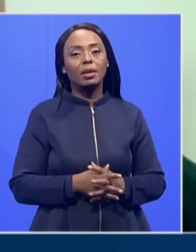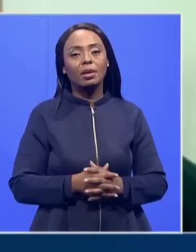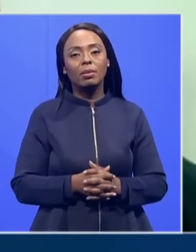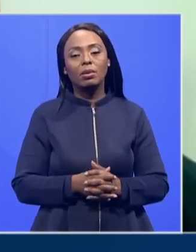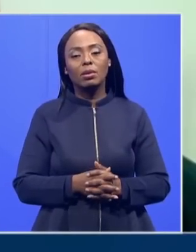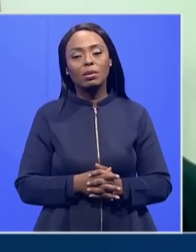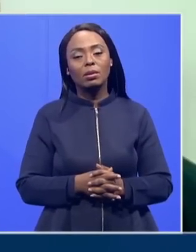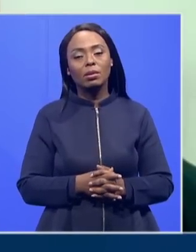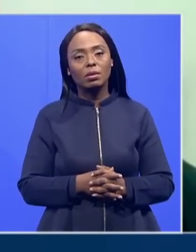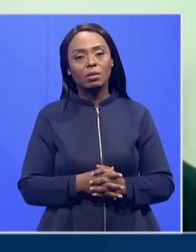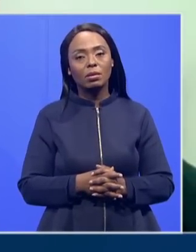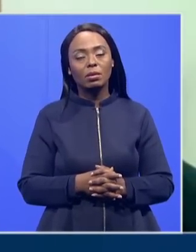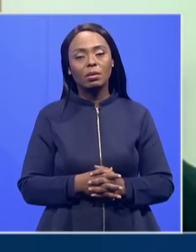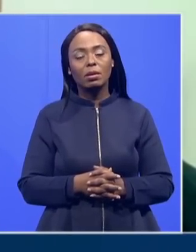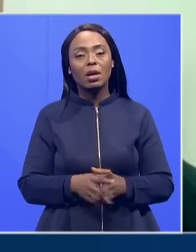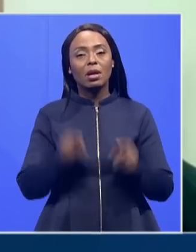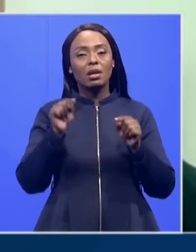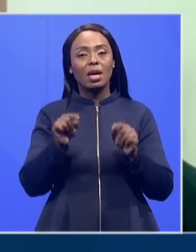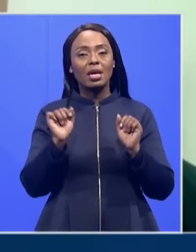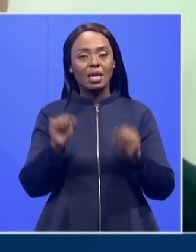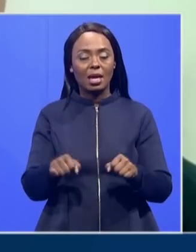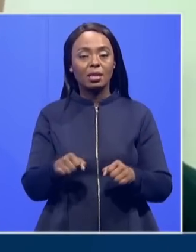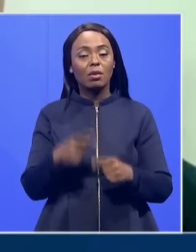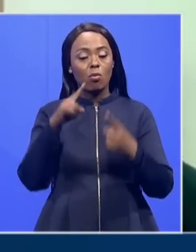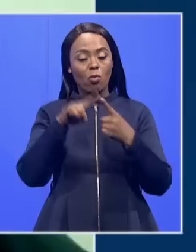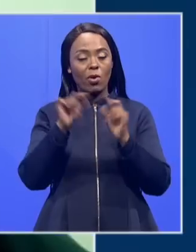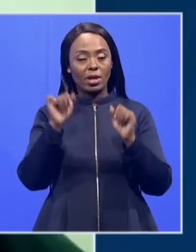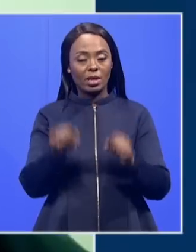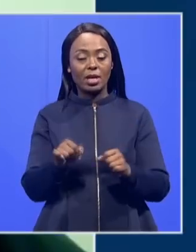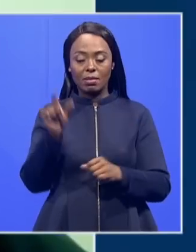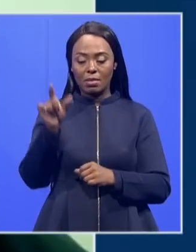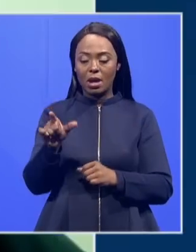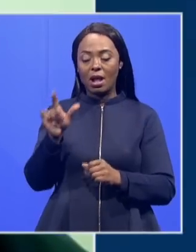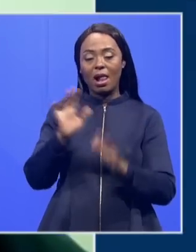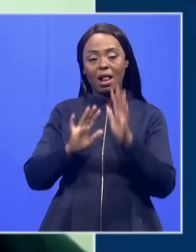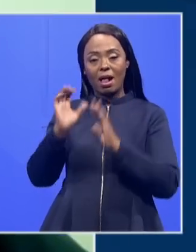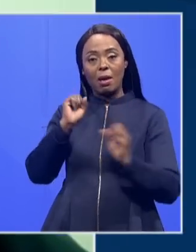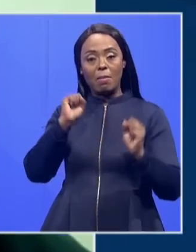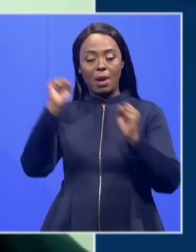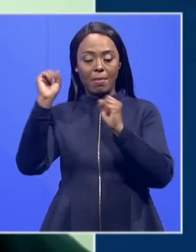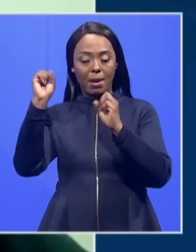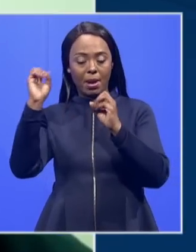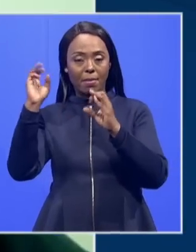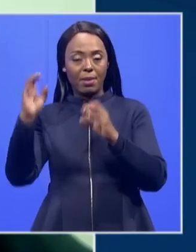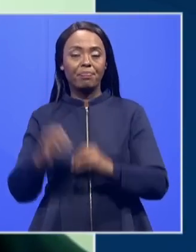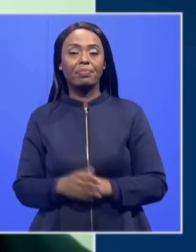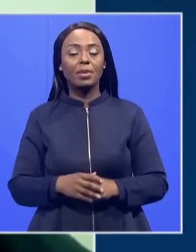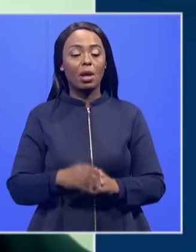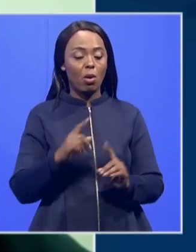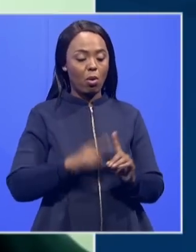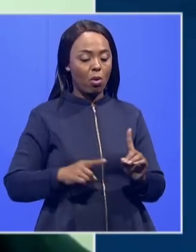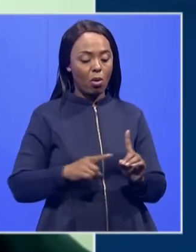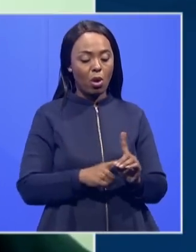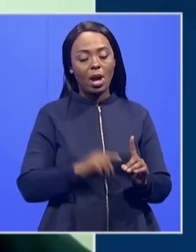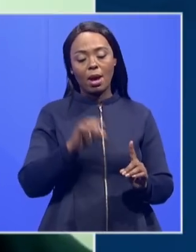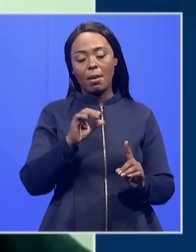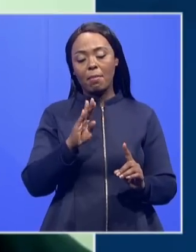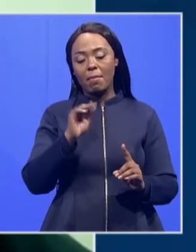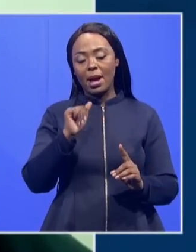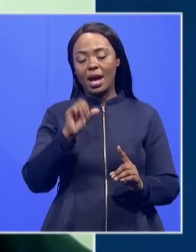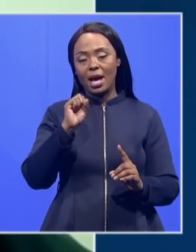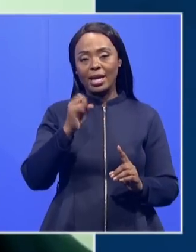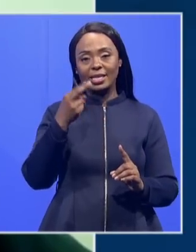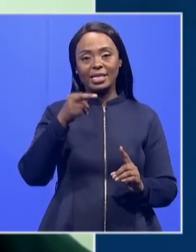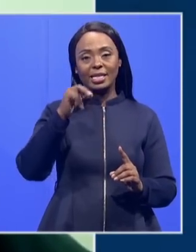And that is correct, and precisely the point that Clayson Munyela is trying to make. And this also stems from the Omar al-Bashir court case, which the court